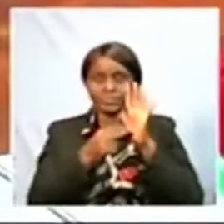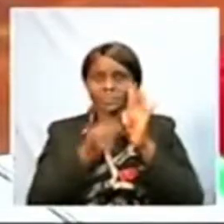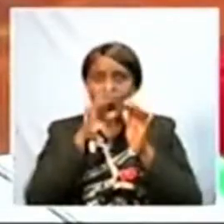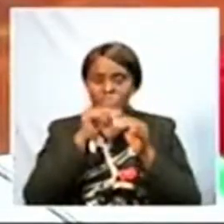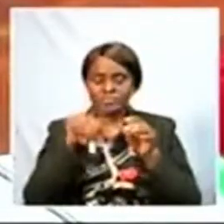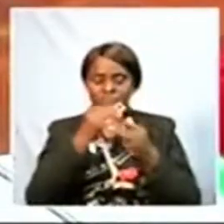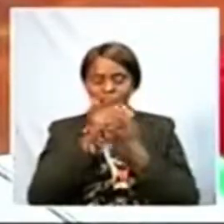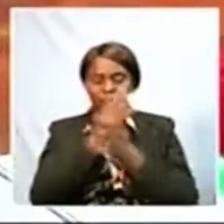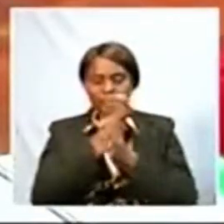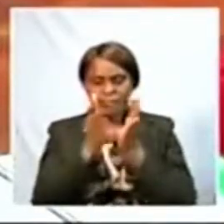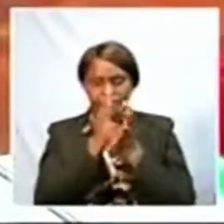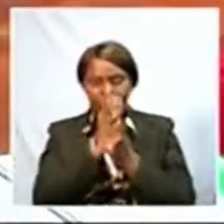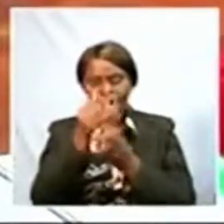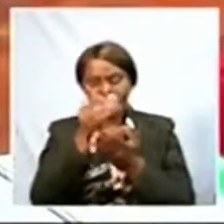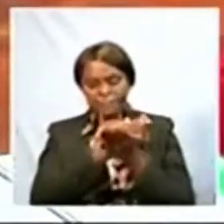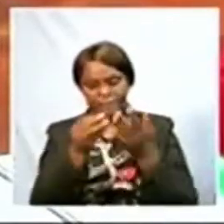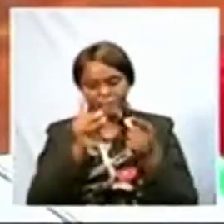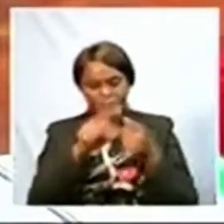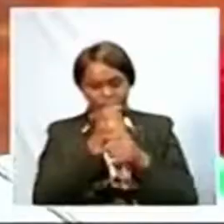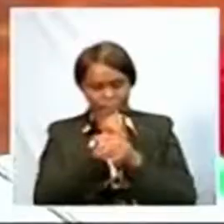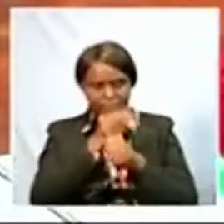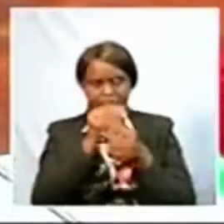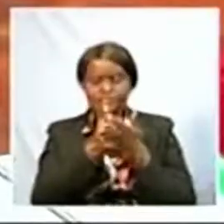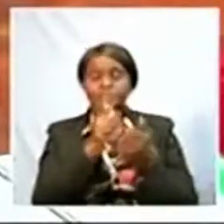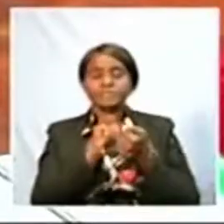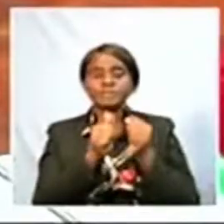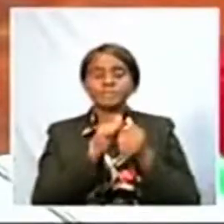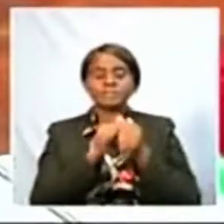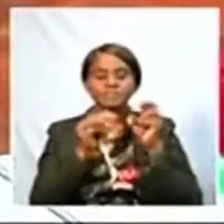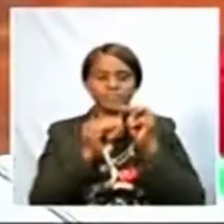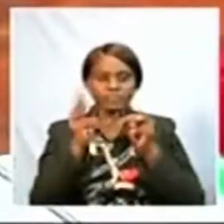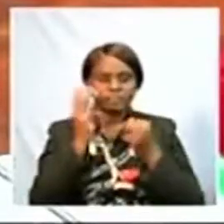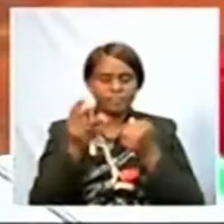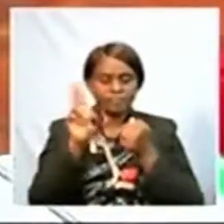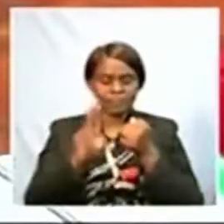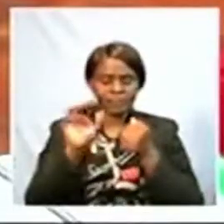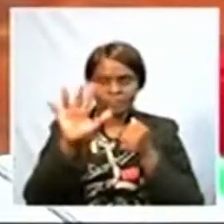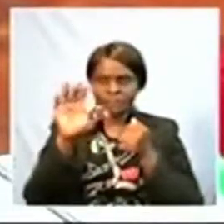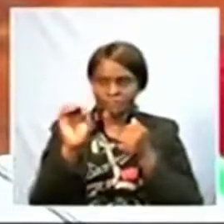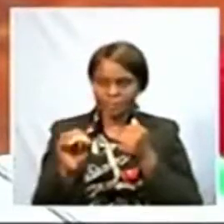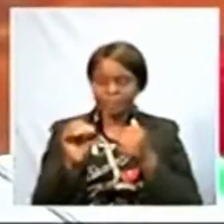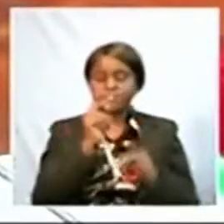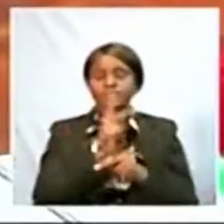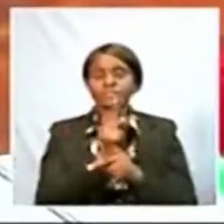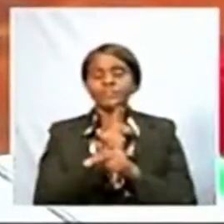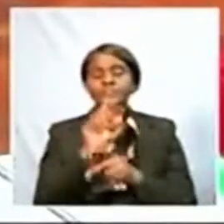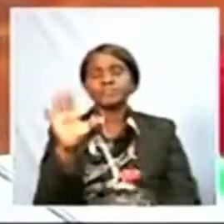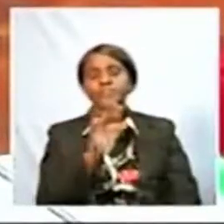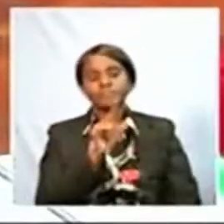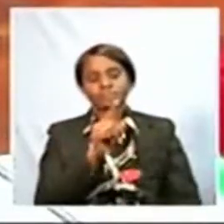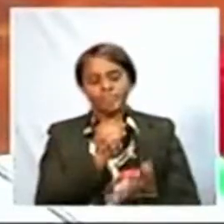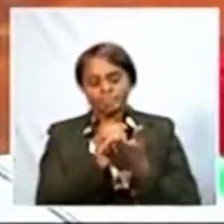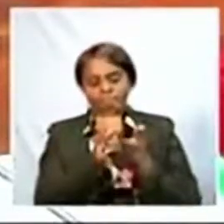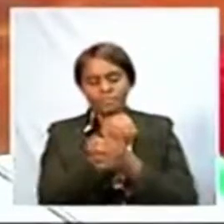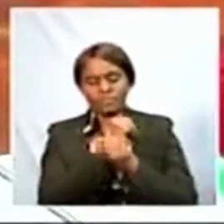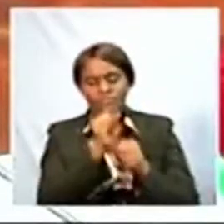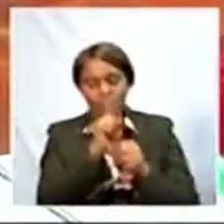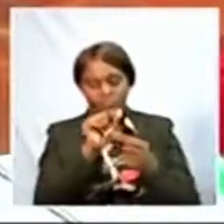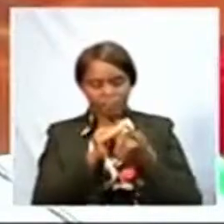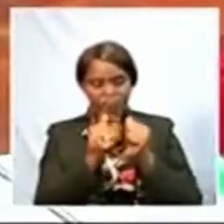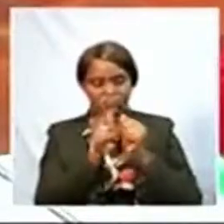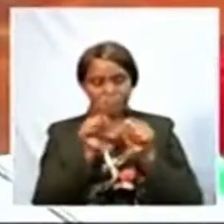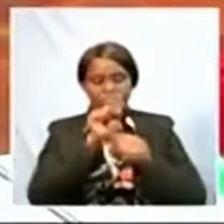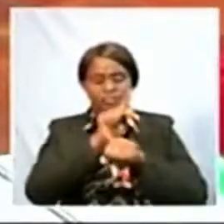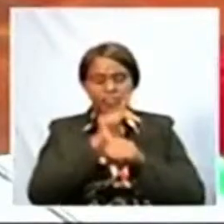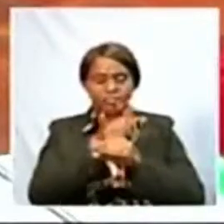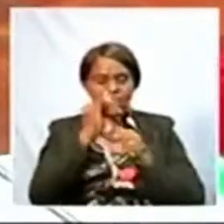the contractor failed to rectify the defects. Management used the 5% retention to rectify the defects, and the project